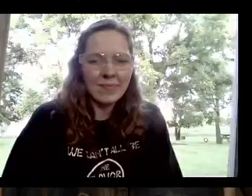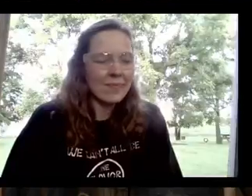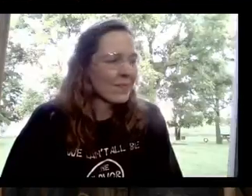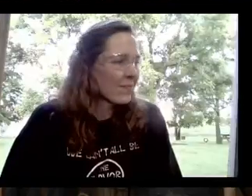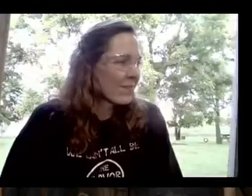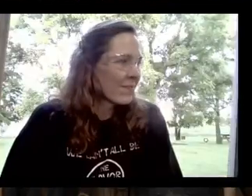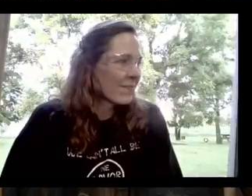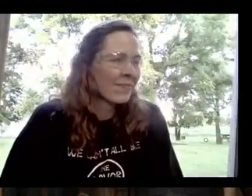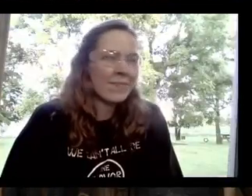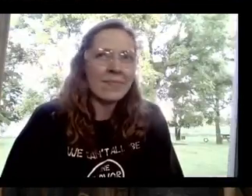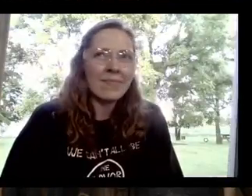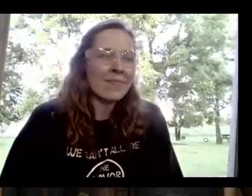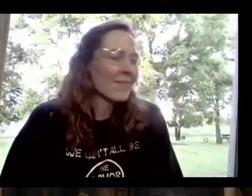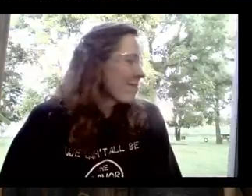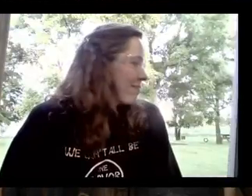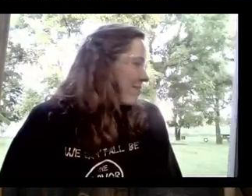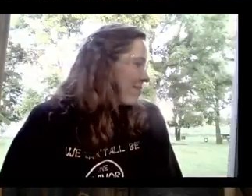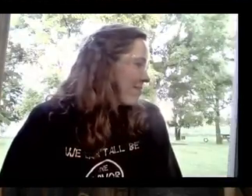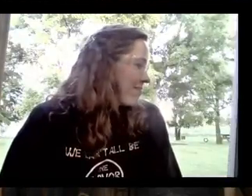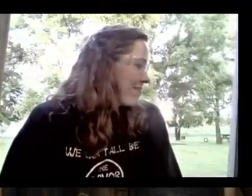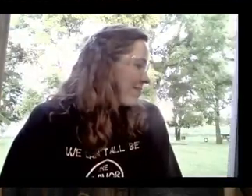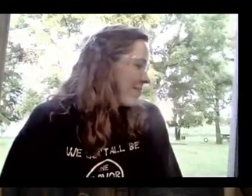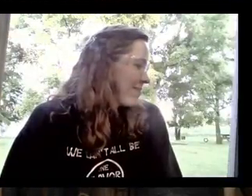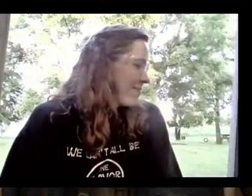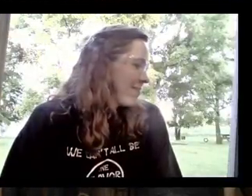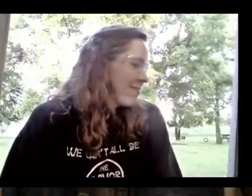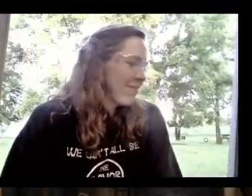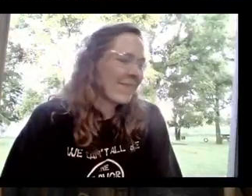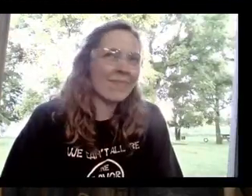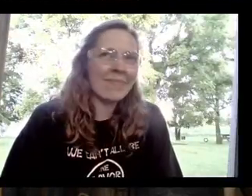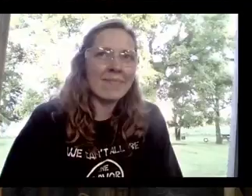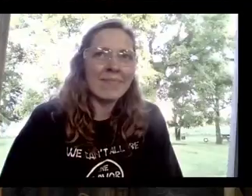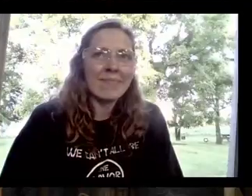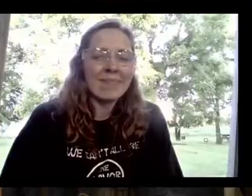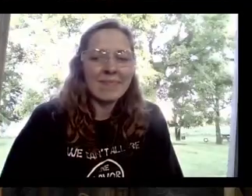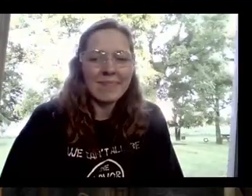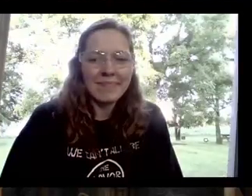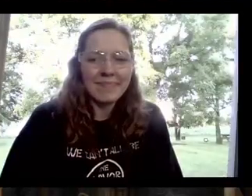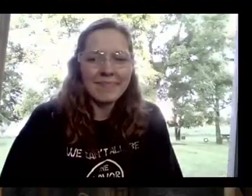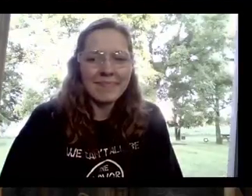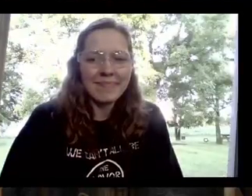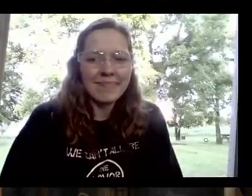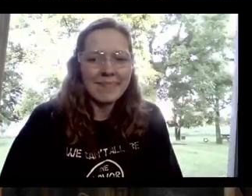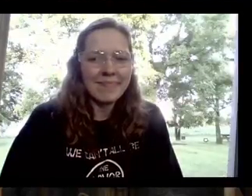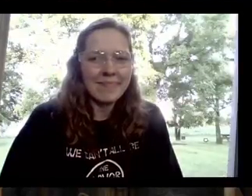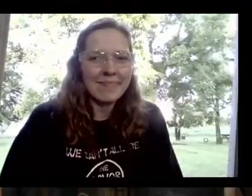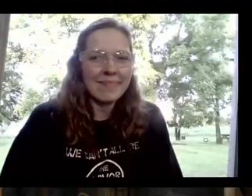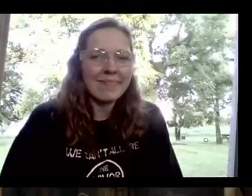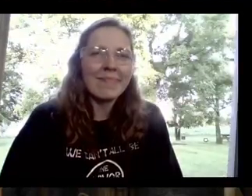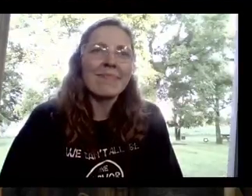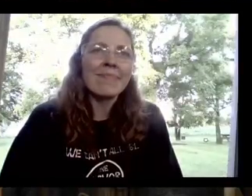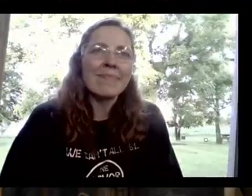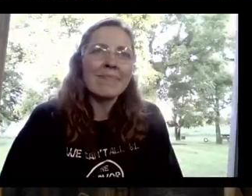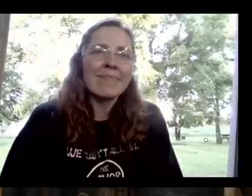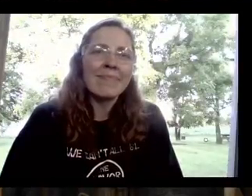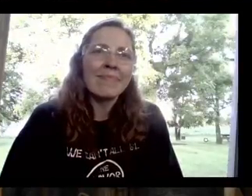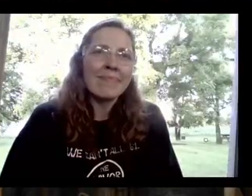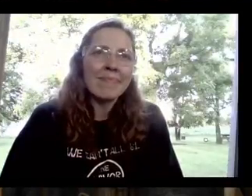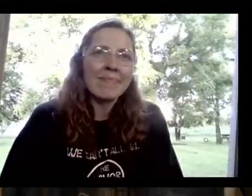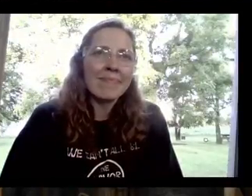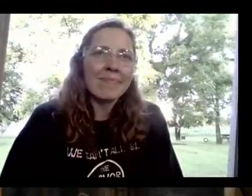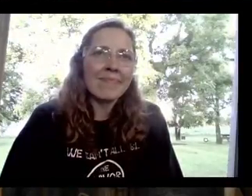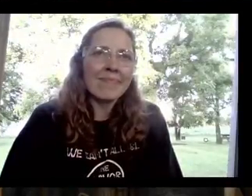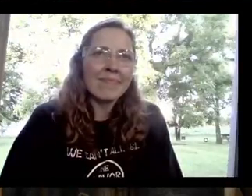hang out with Roy. Now I've got constant emails where people want to come visit and come to the shop and spend a day with me.